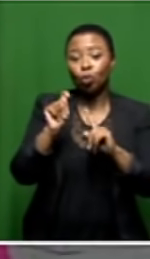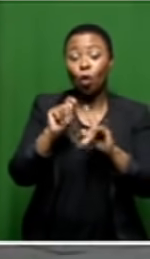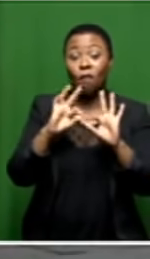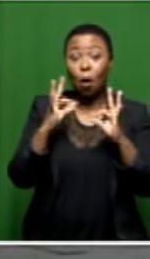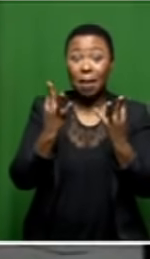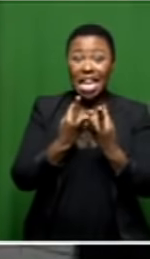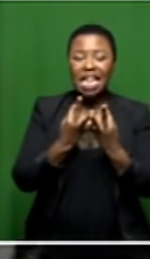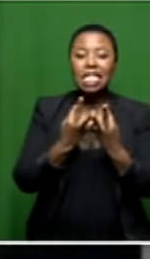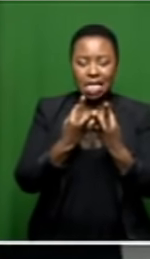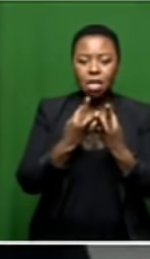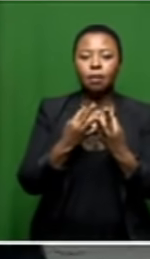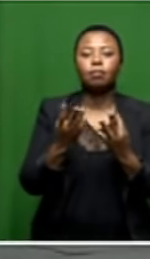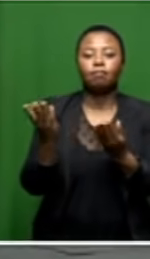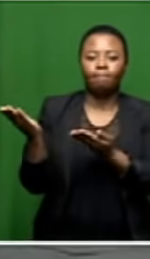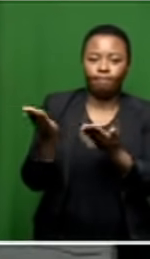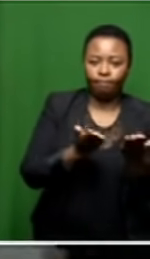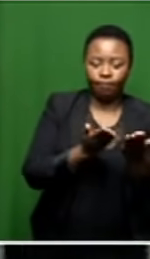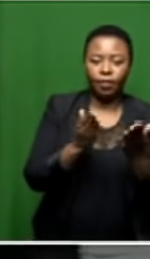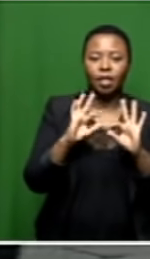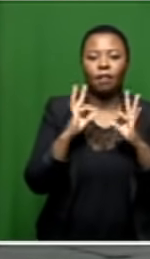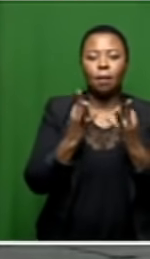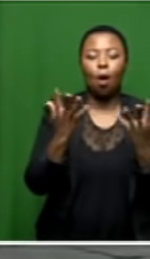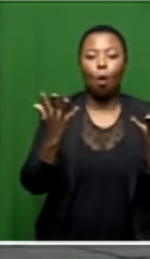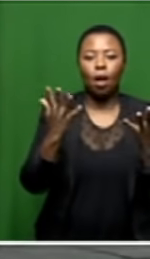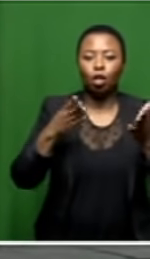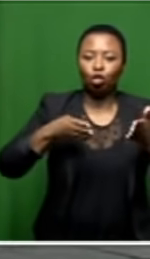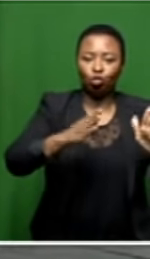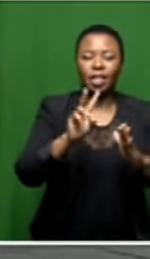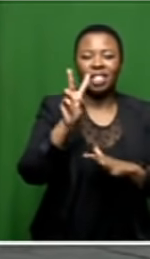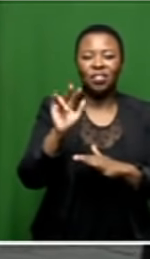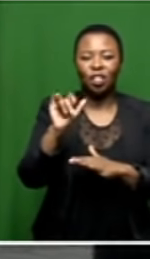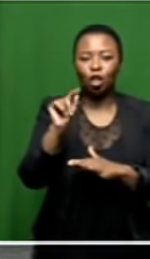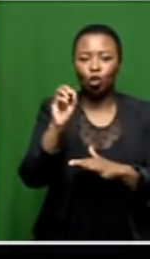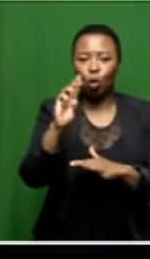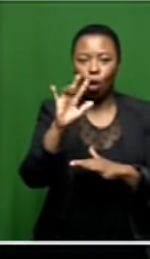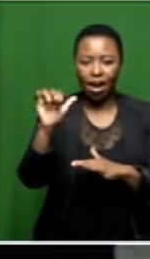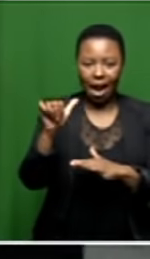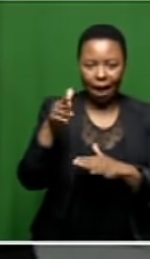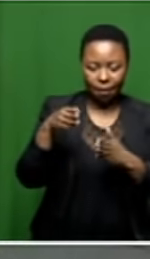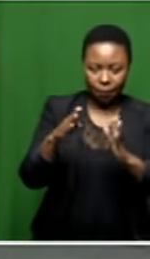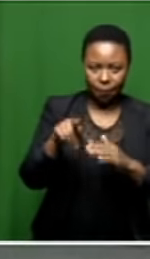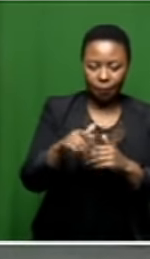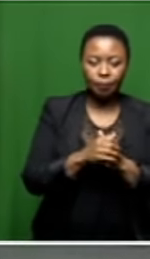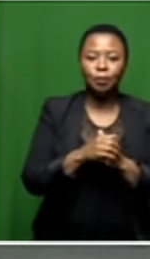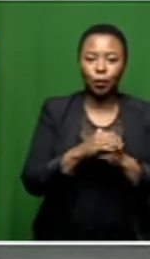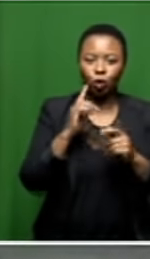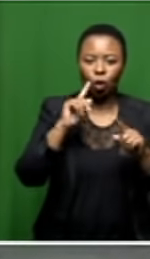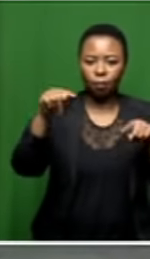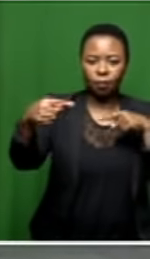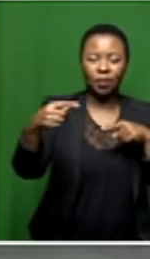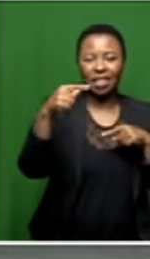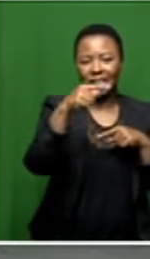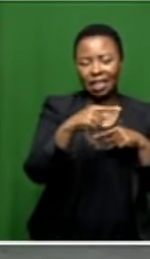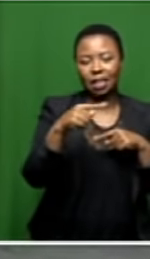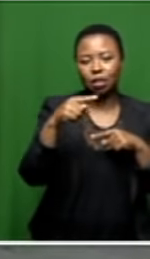among those receiving the family at Queen Victoria Street, and that, of course, is the road right adjacent to the St. George's